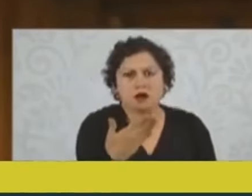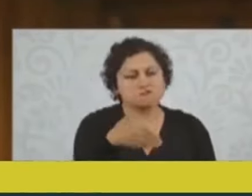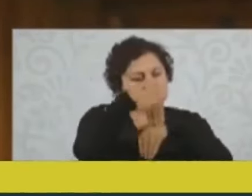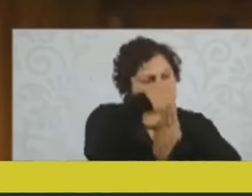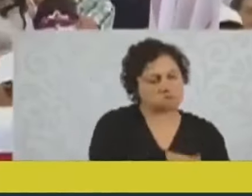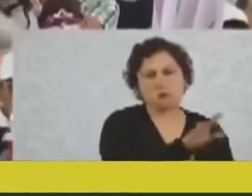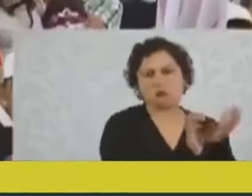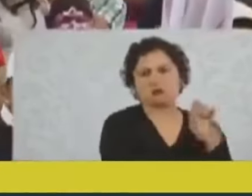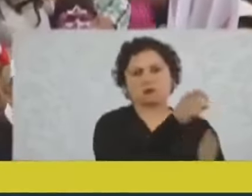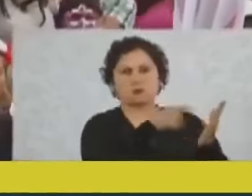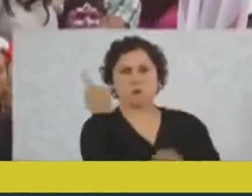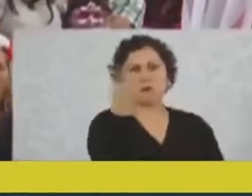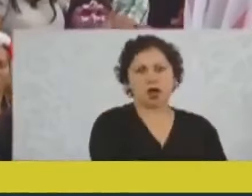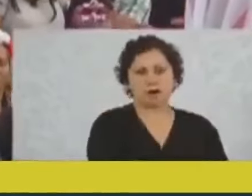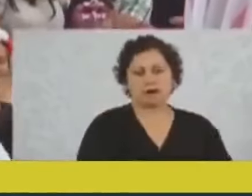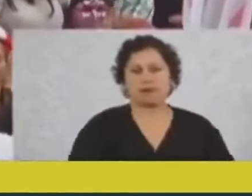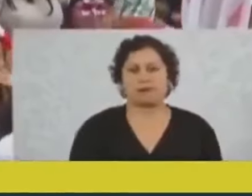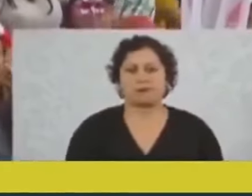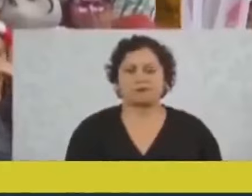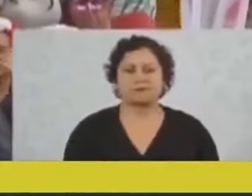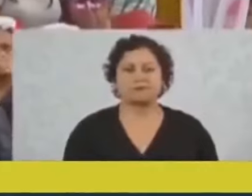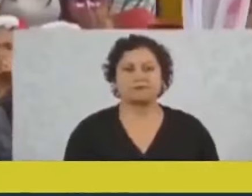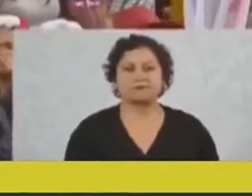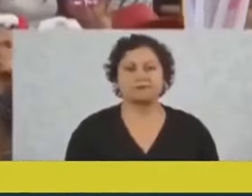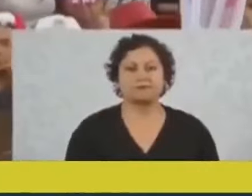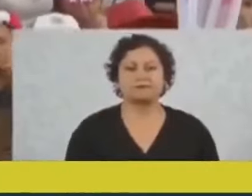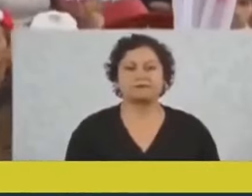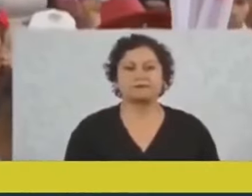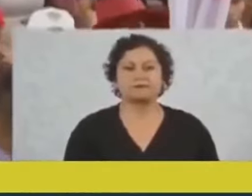mandate revocation as the Constitution establishes.